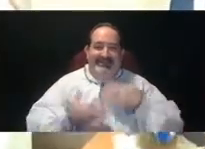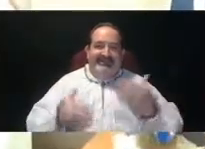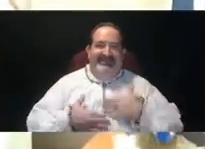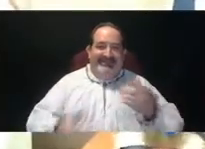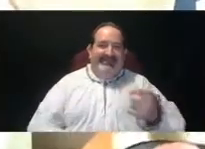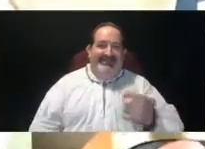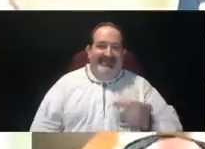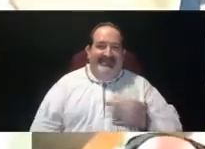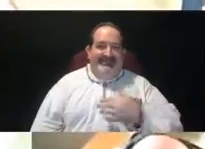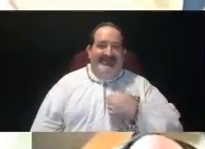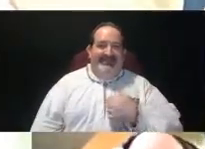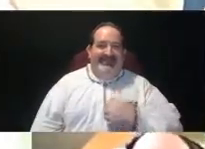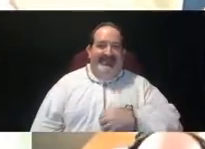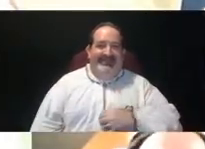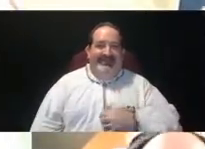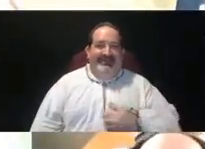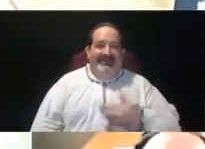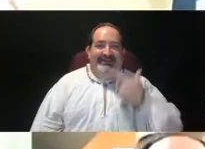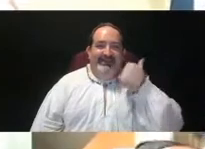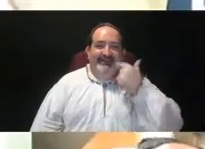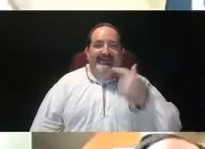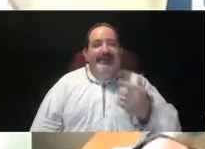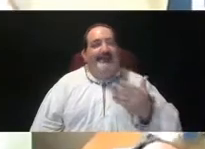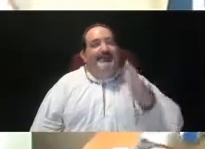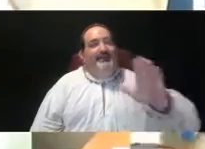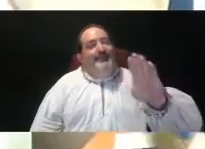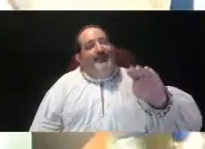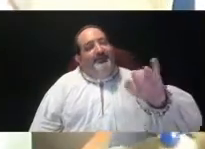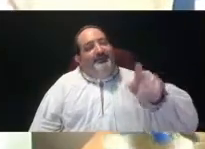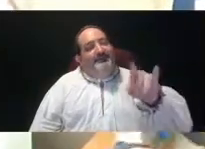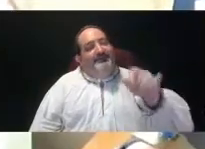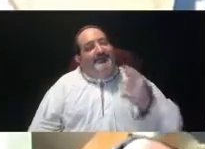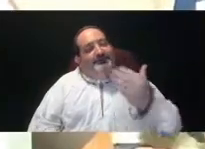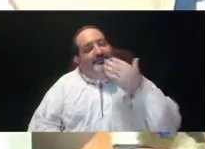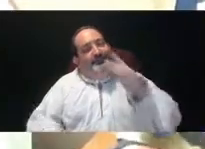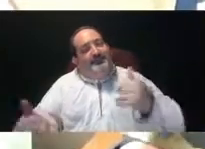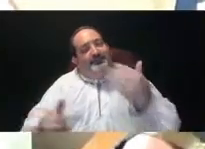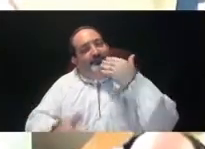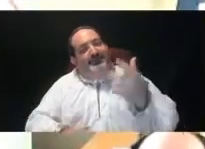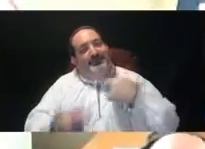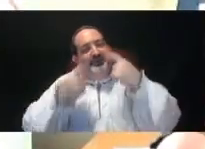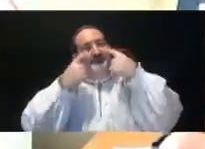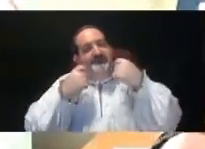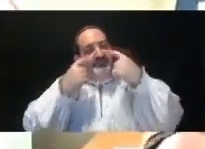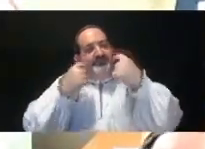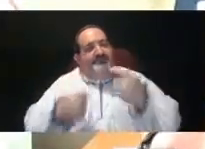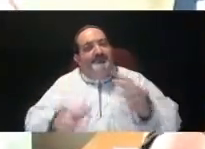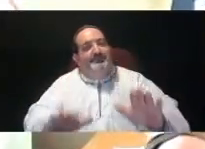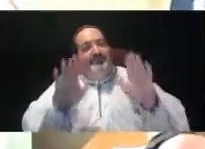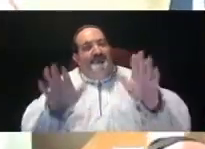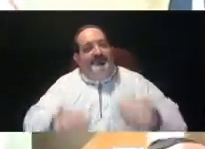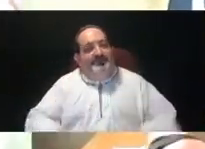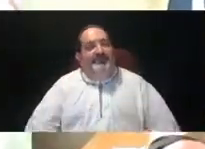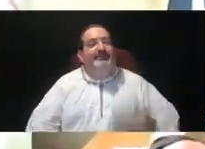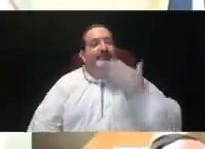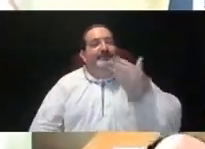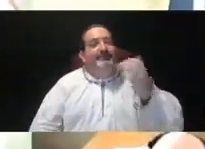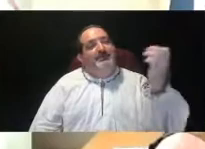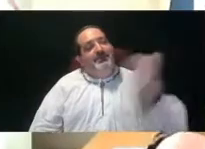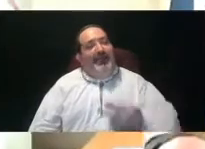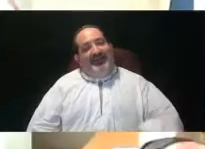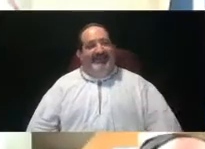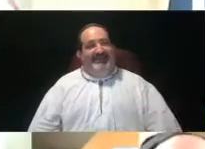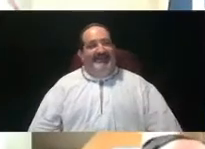Oh, Your Majesty. Oh, well played. Well played. No, I've got tears. It's good to be